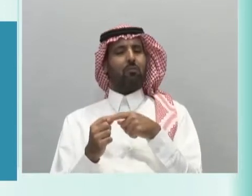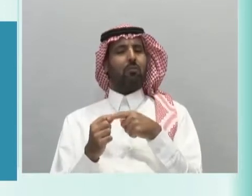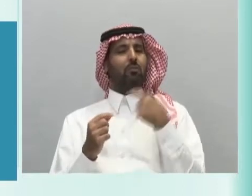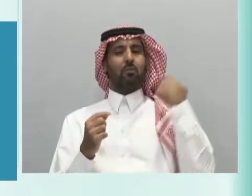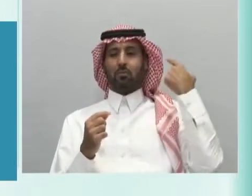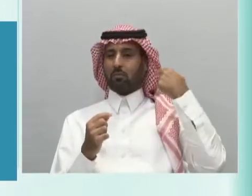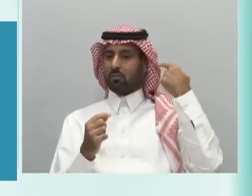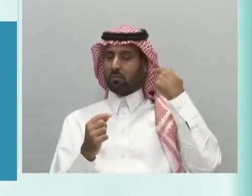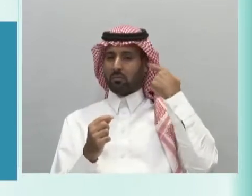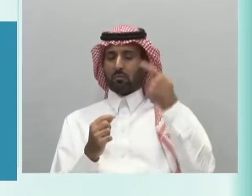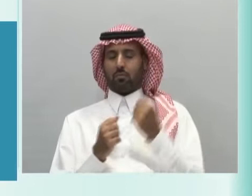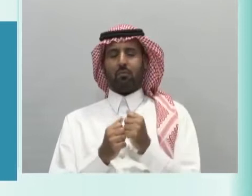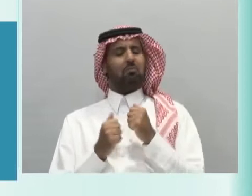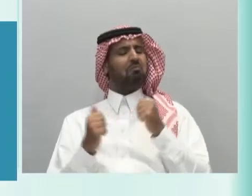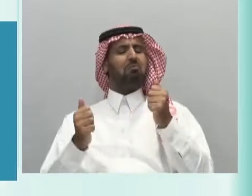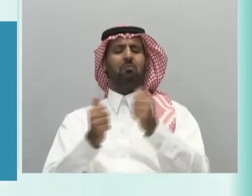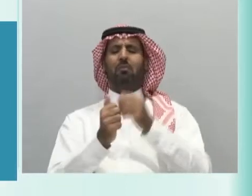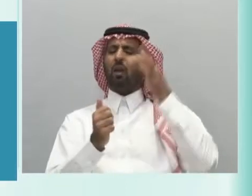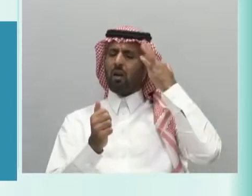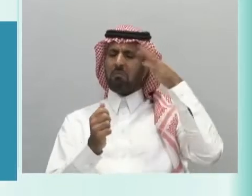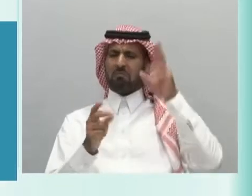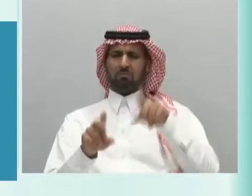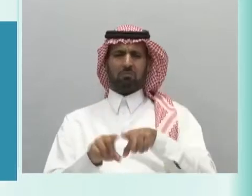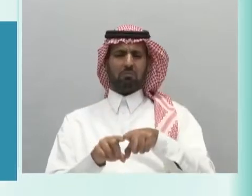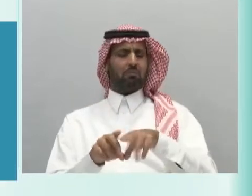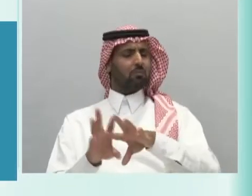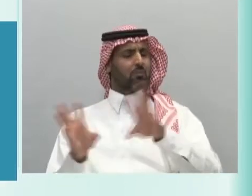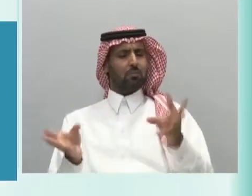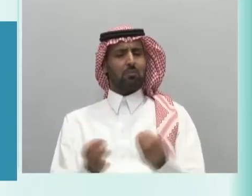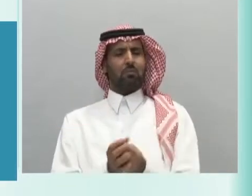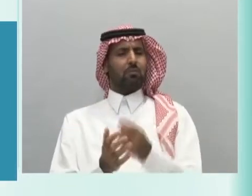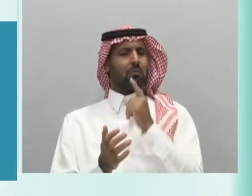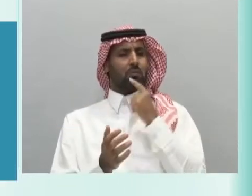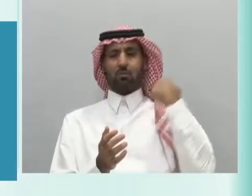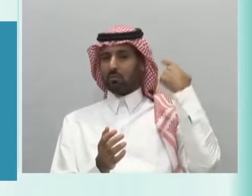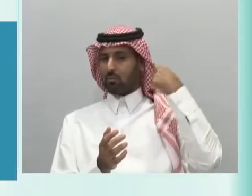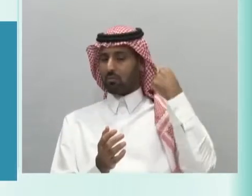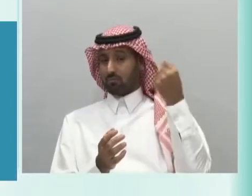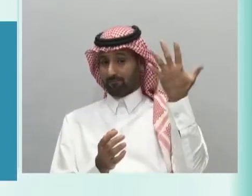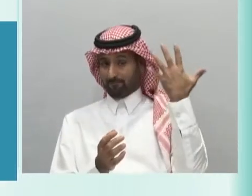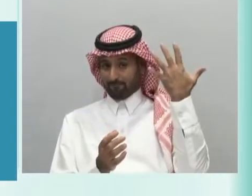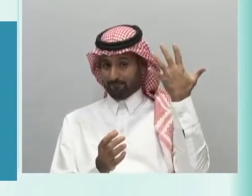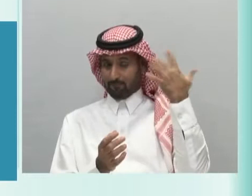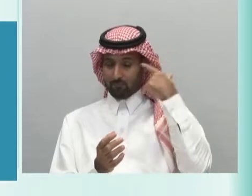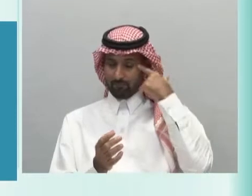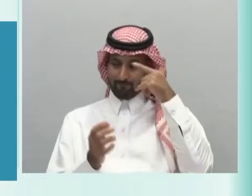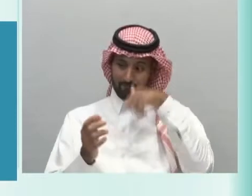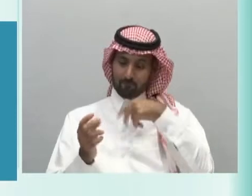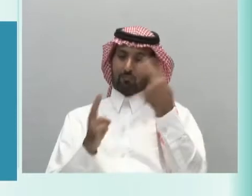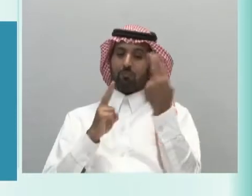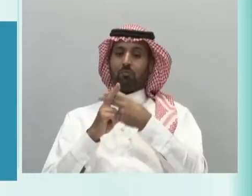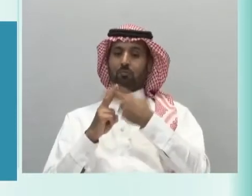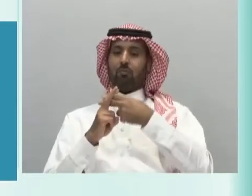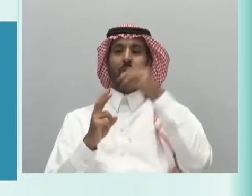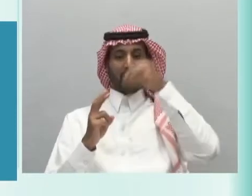member of your family or with a friend if you are watching me right now with him, and think of five things you expect a hotel to